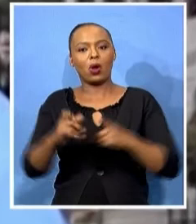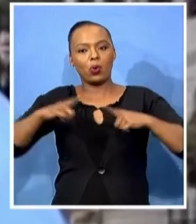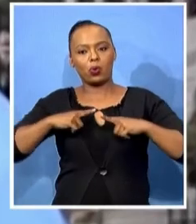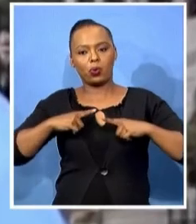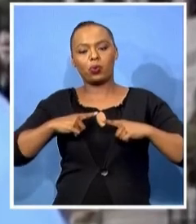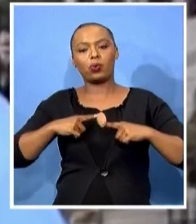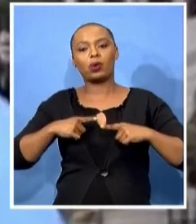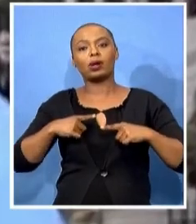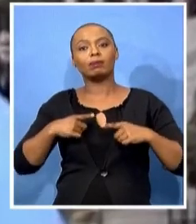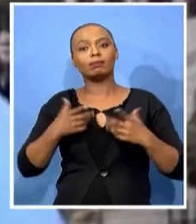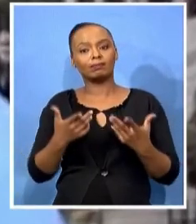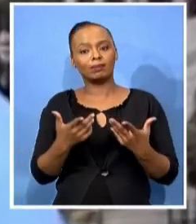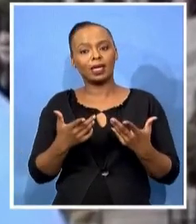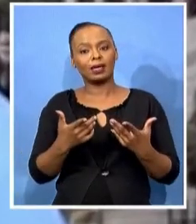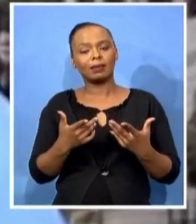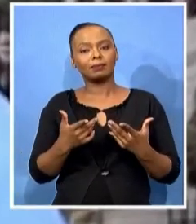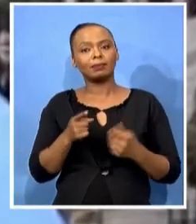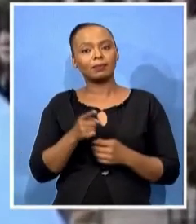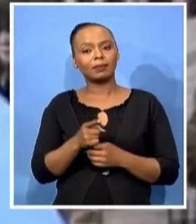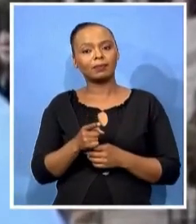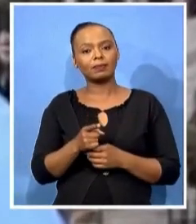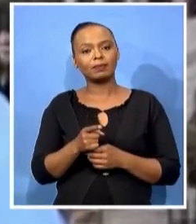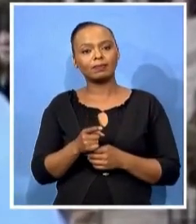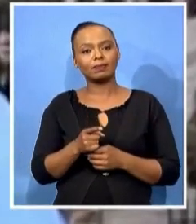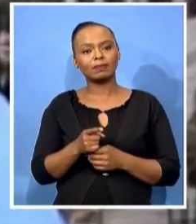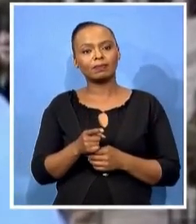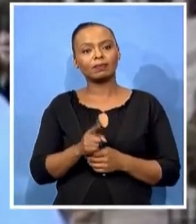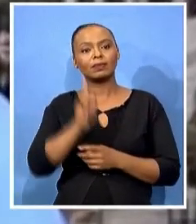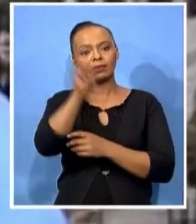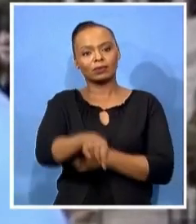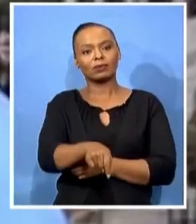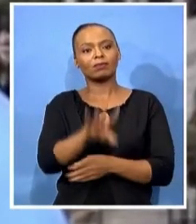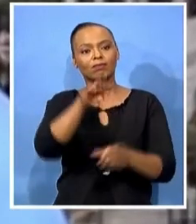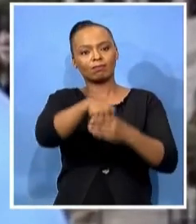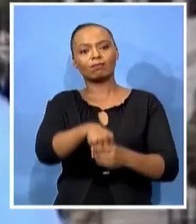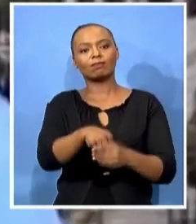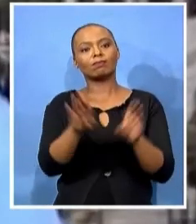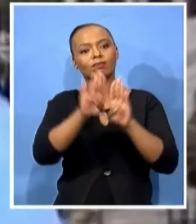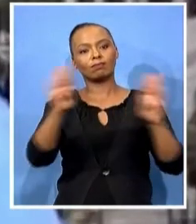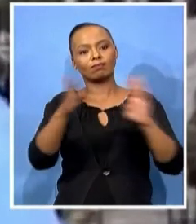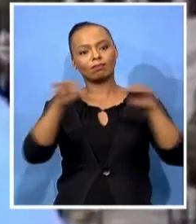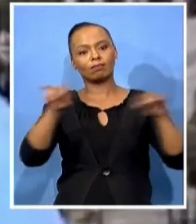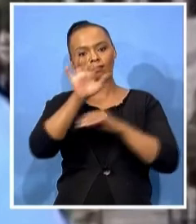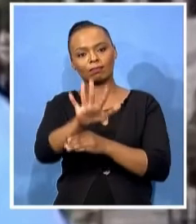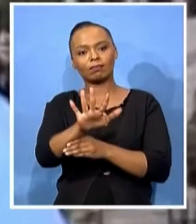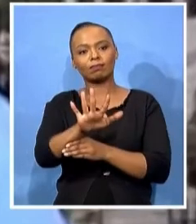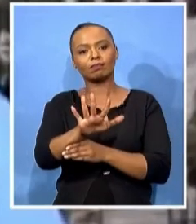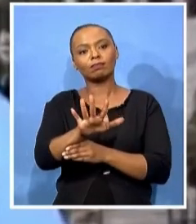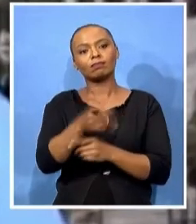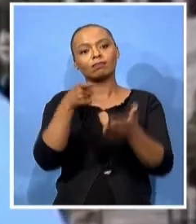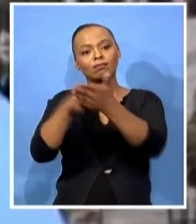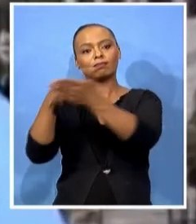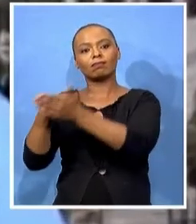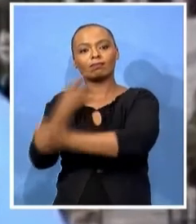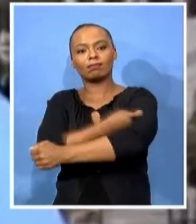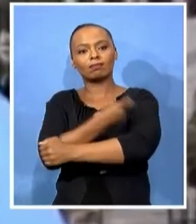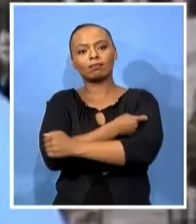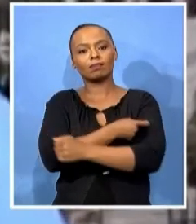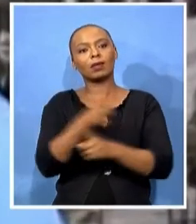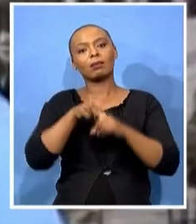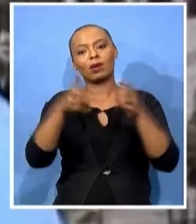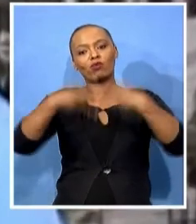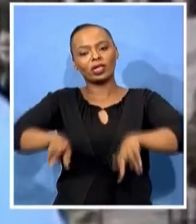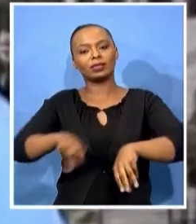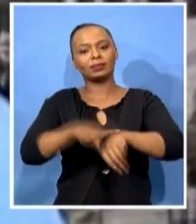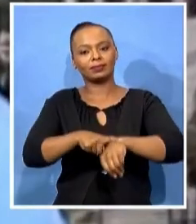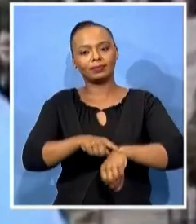vaccine ready for their citizens. The rest of the world did not waste any time, but this government did. Precious time and money were lost